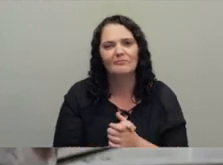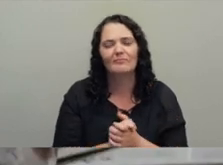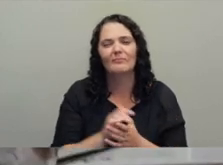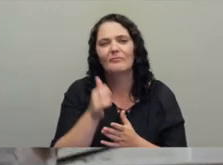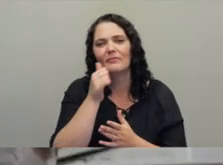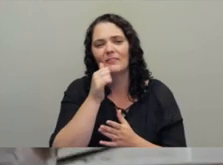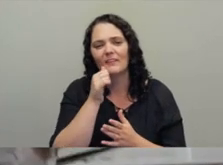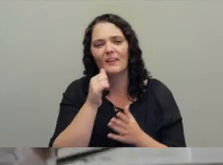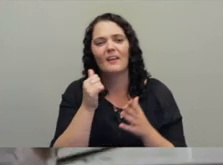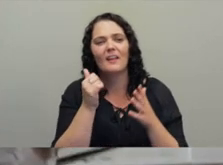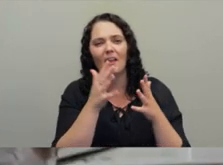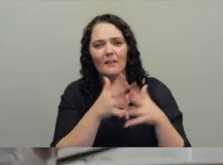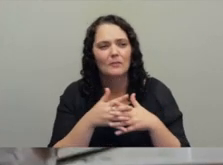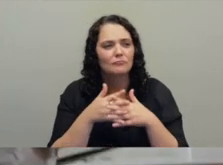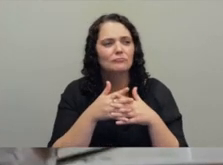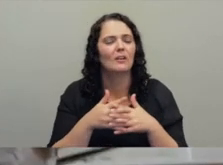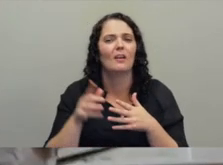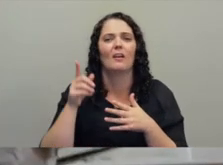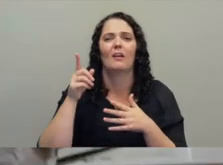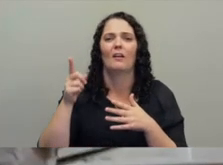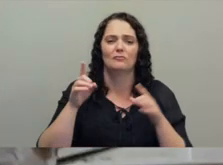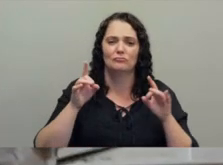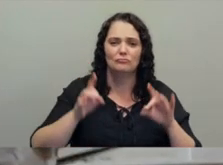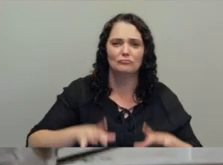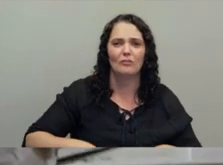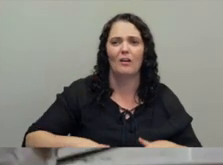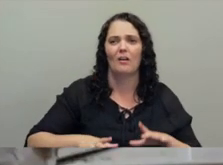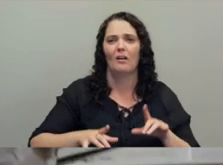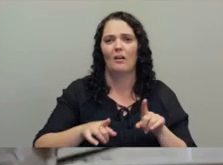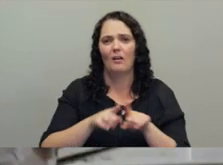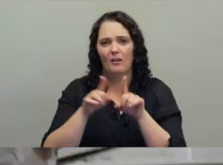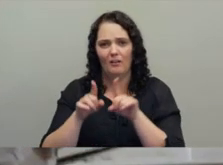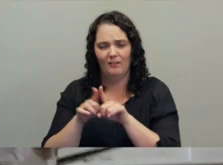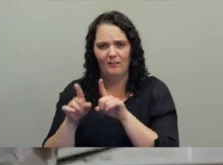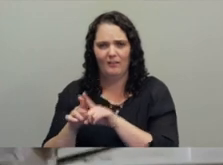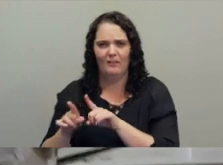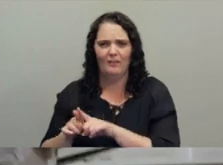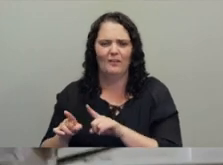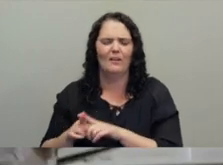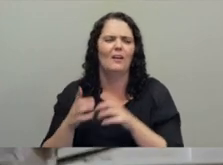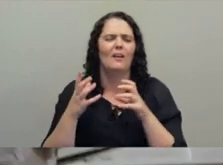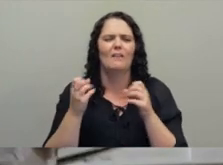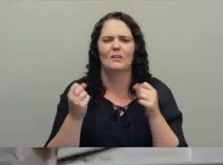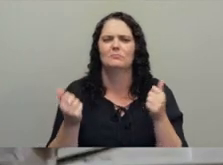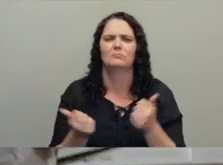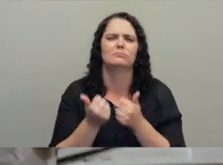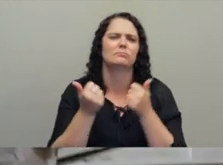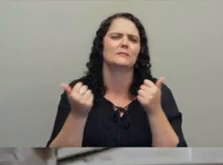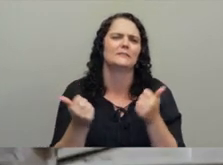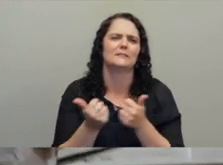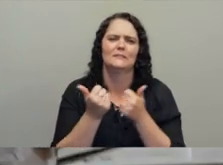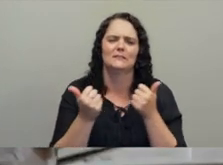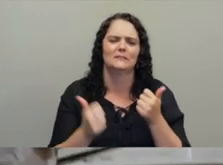most famous documents were written in these types of inks, are what are called gall inks, iron gall inks, where you take